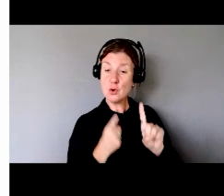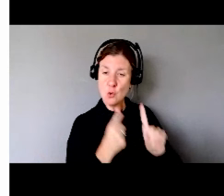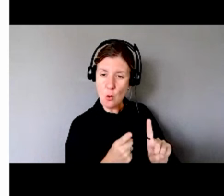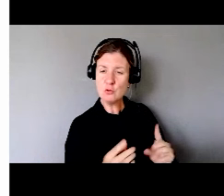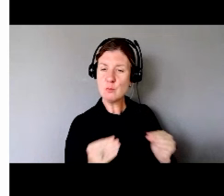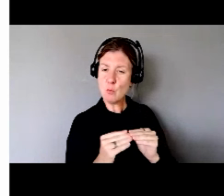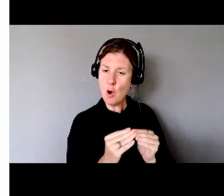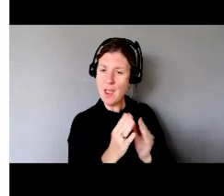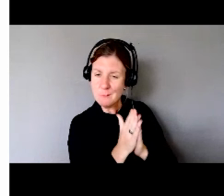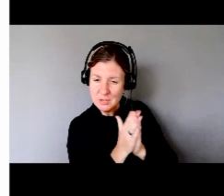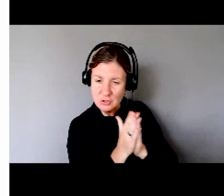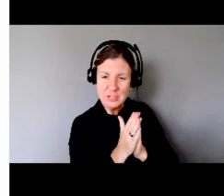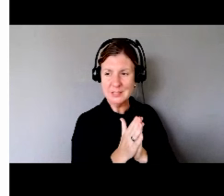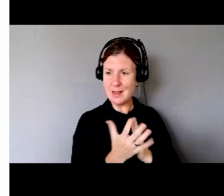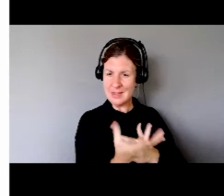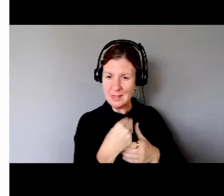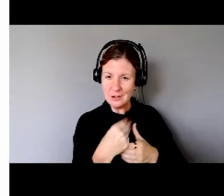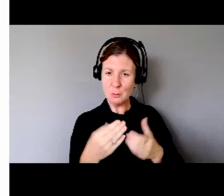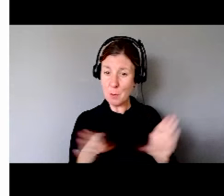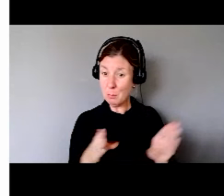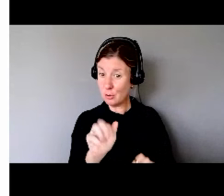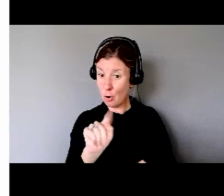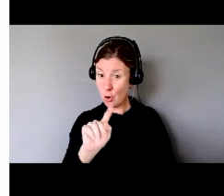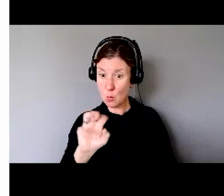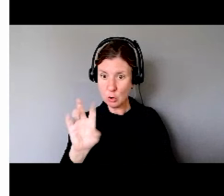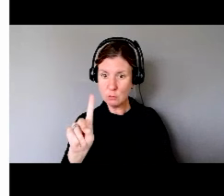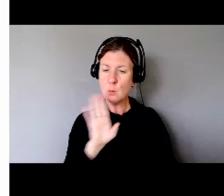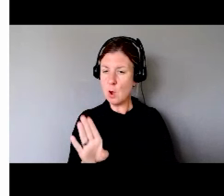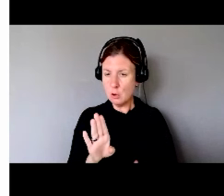engaging public artwork that responds to a specific site,